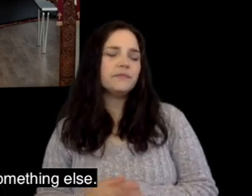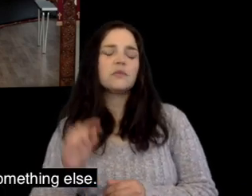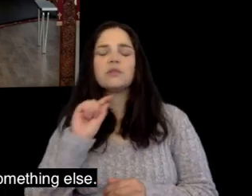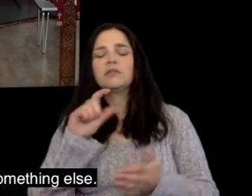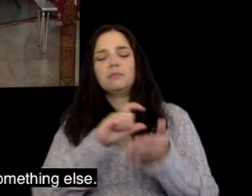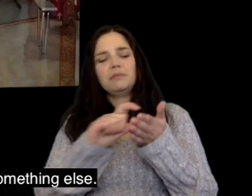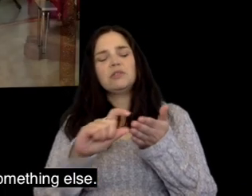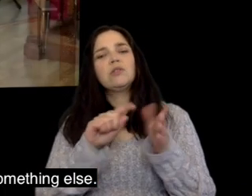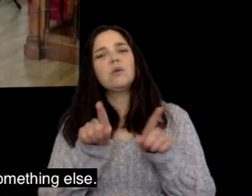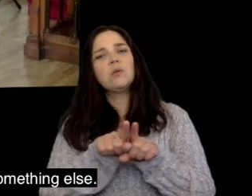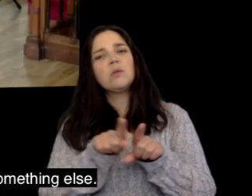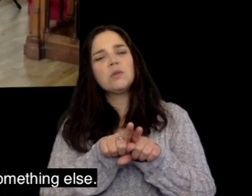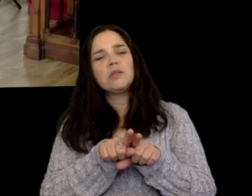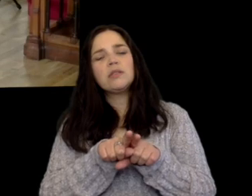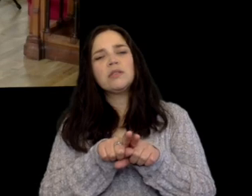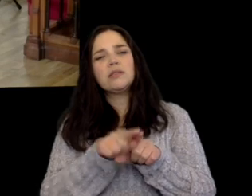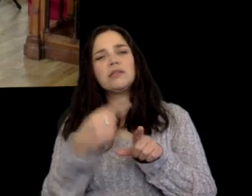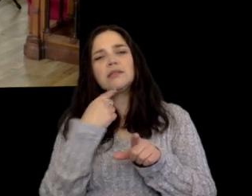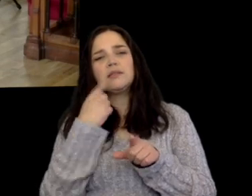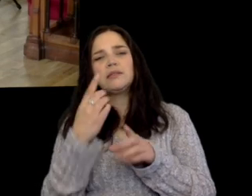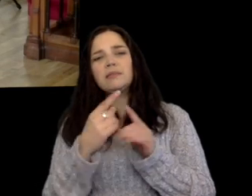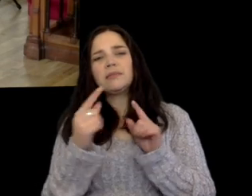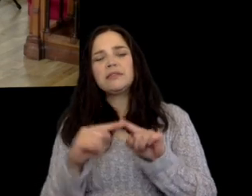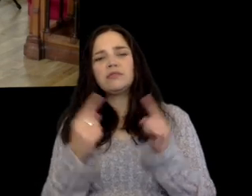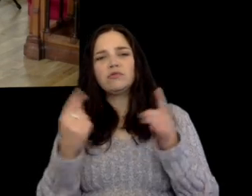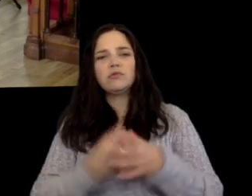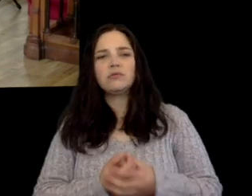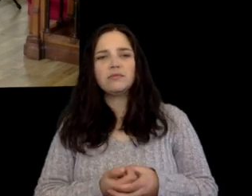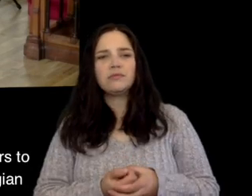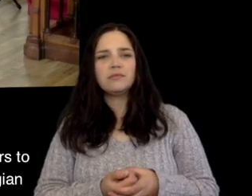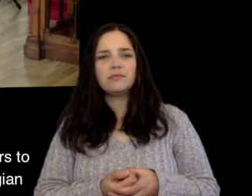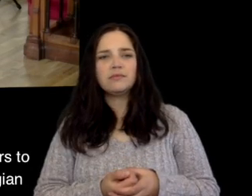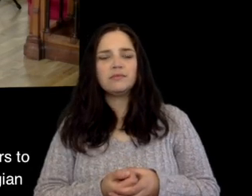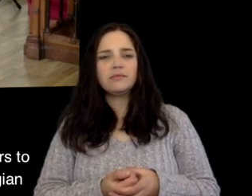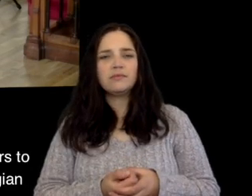And then this passage uses something else.